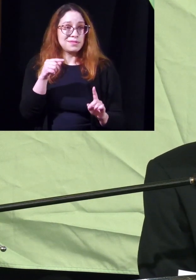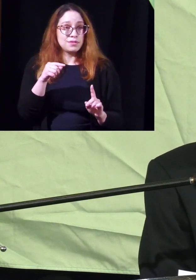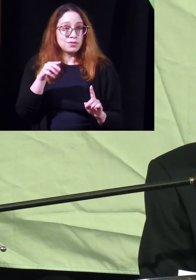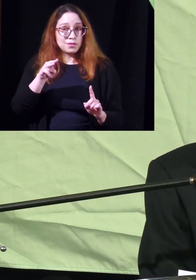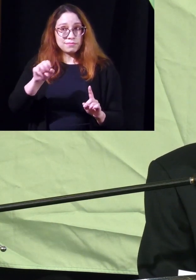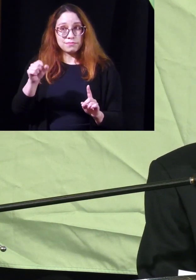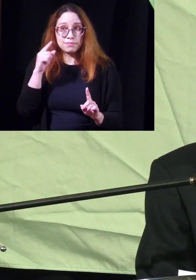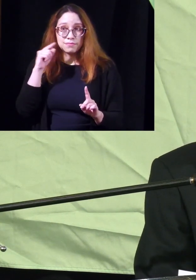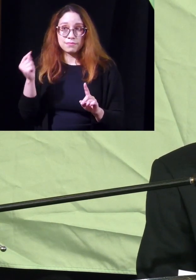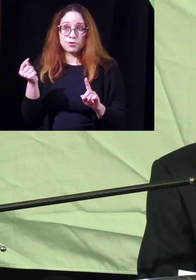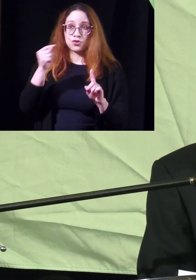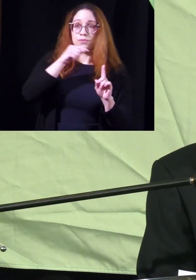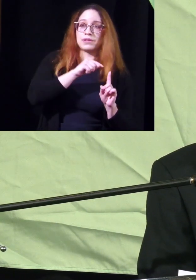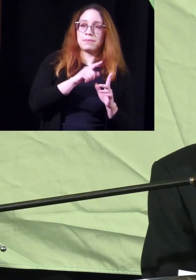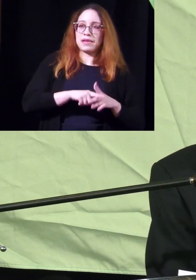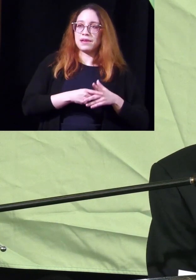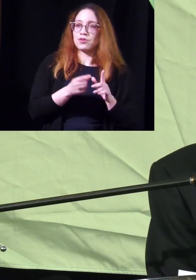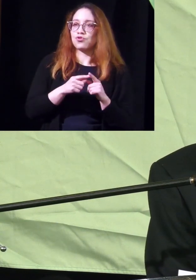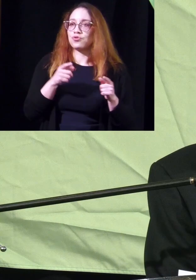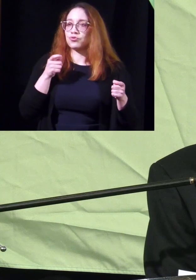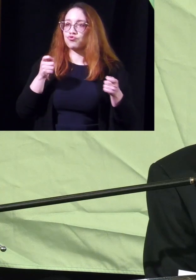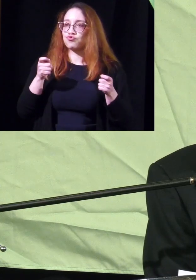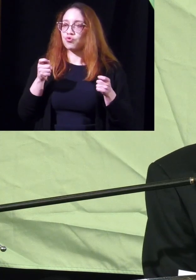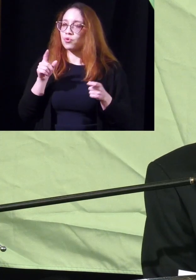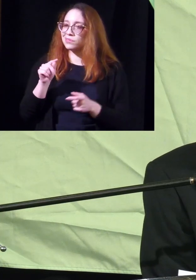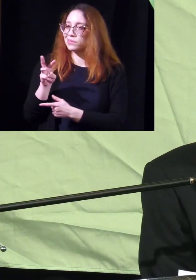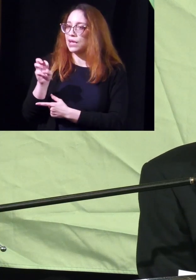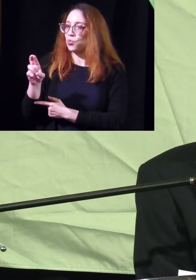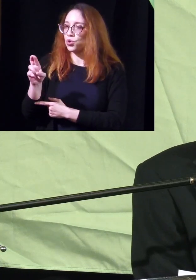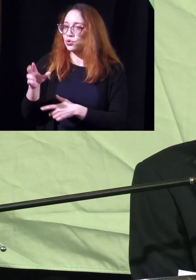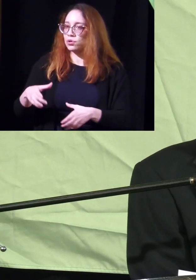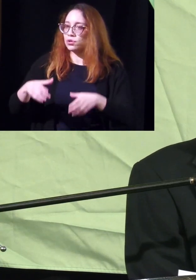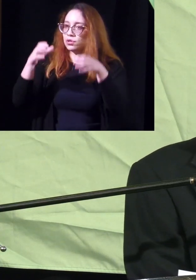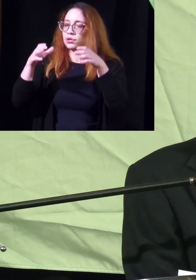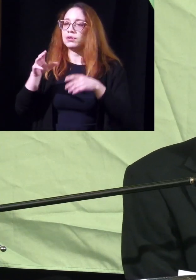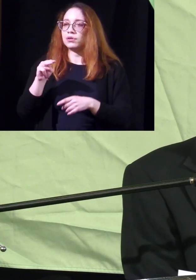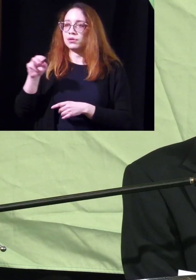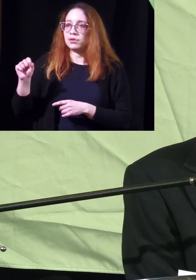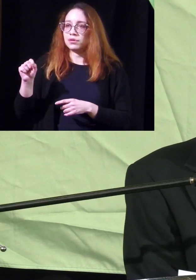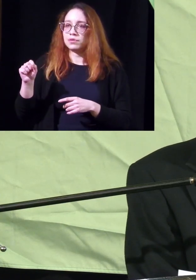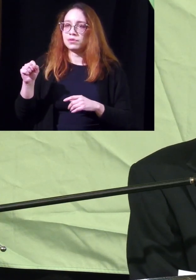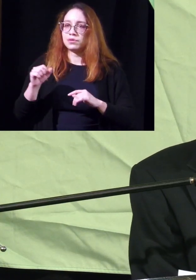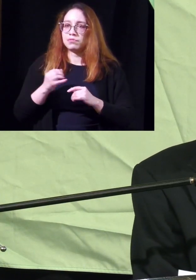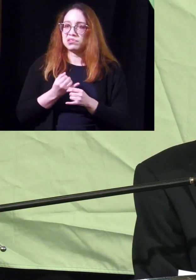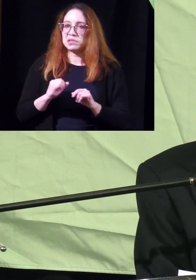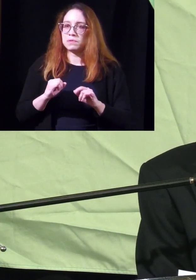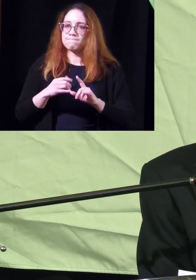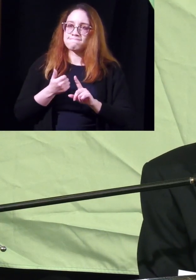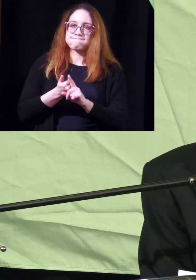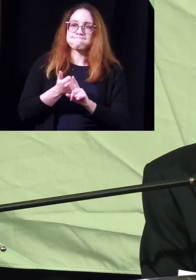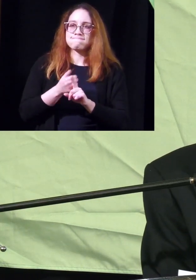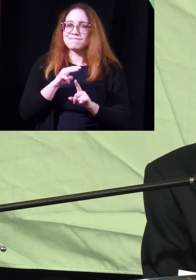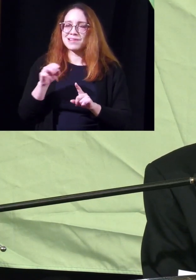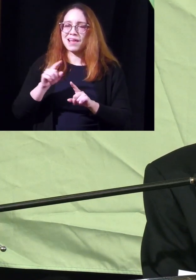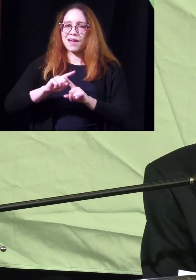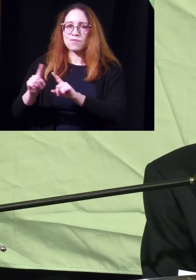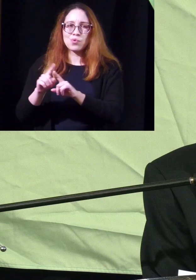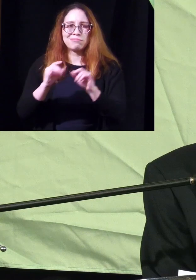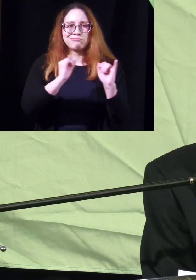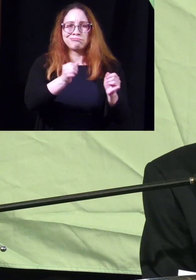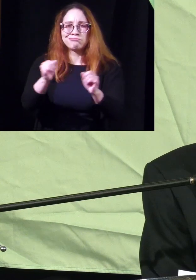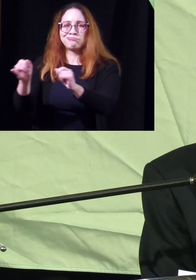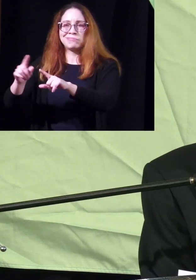which goes back to what I said in the beginning about the control tower. MS is a very individualized disease. Everybody is very different.